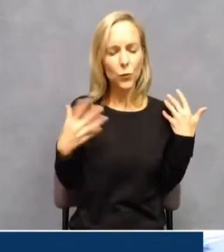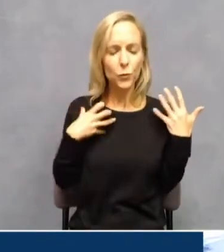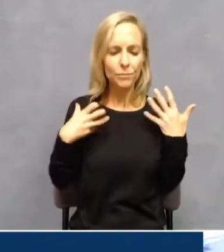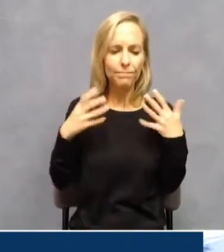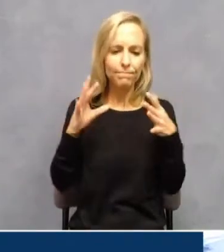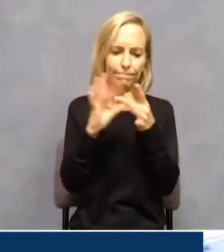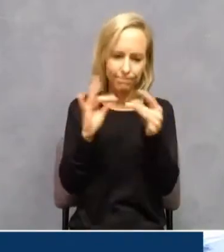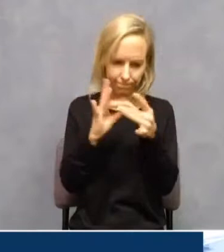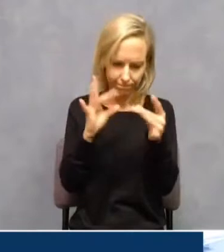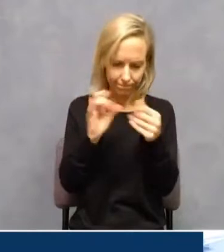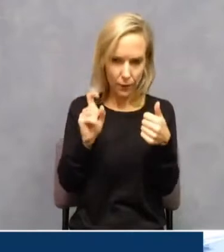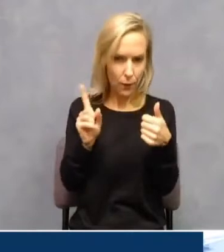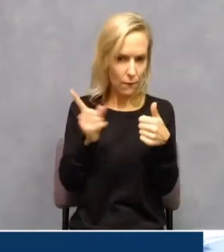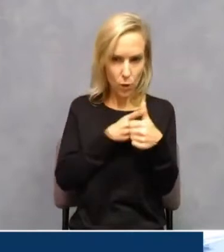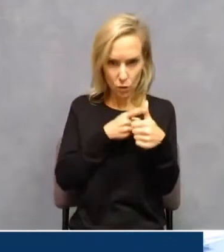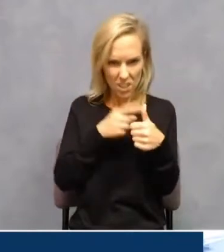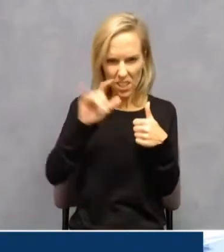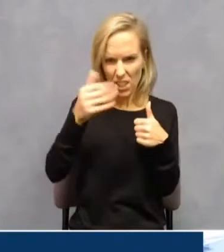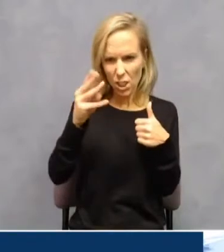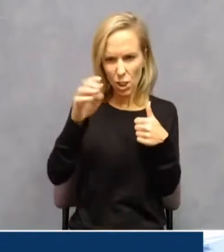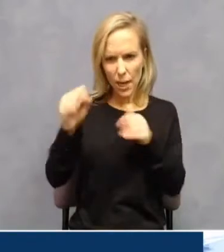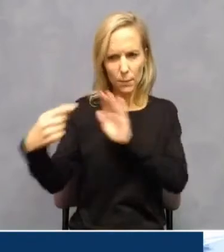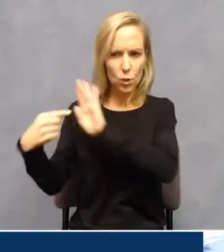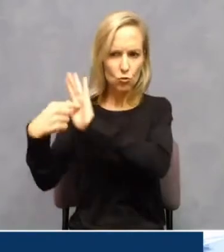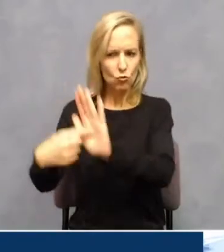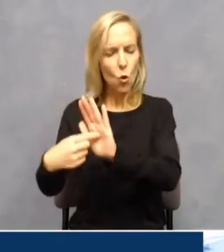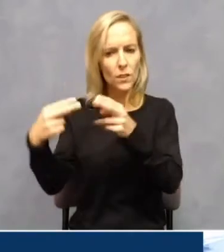first, James, could you please show my slides?